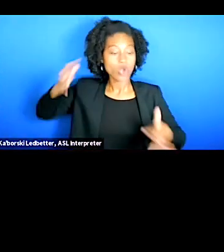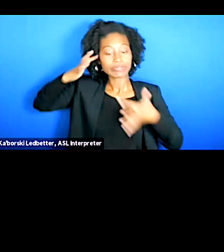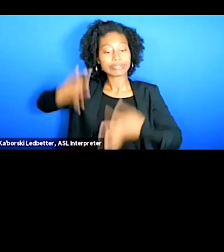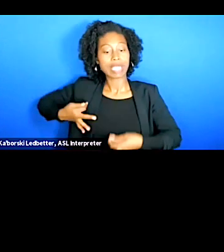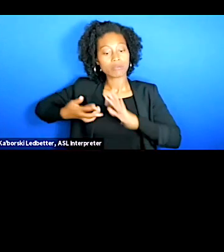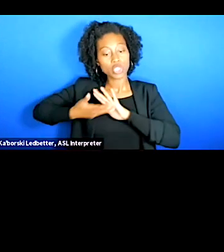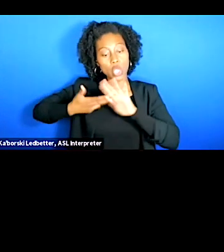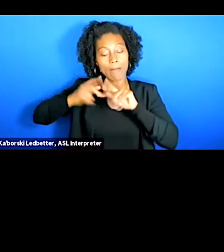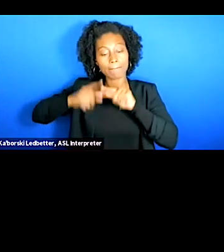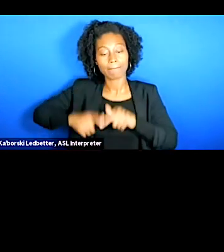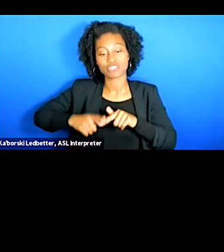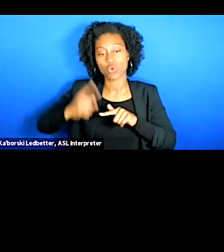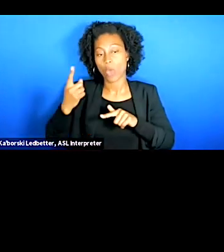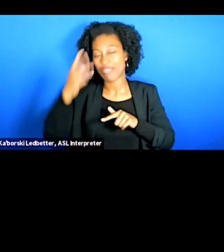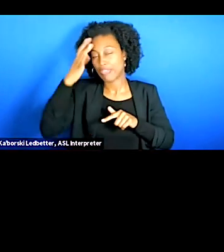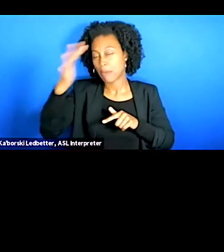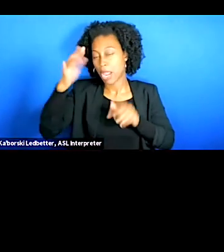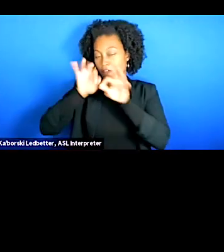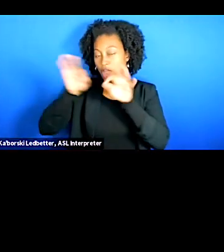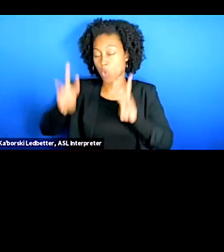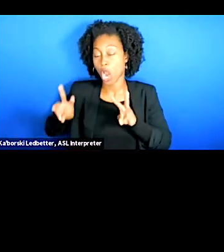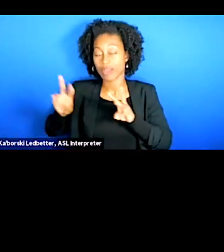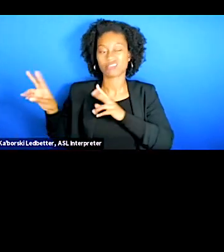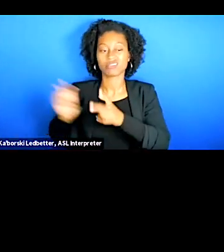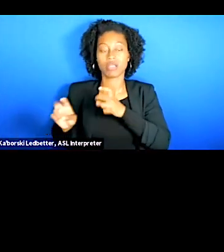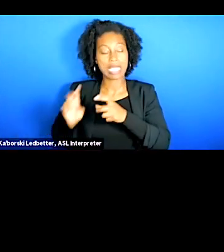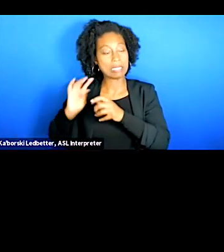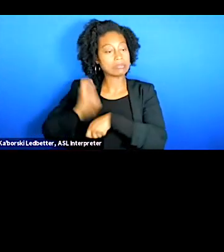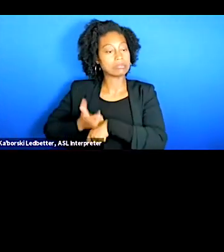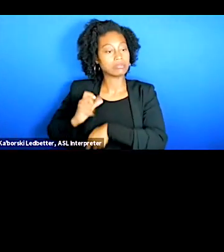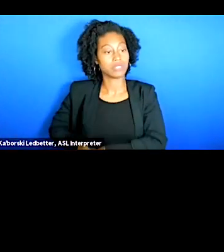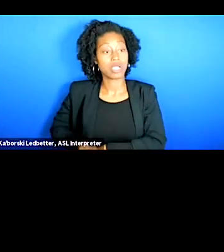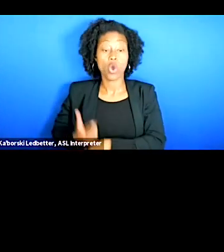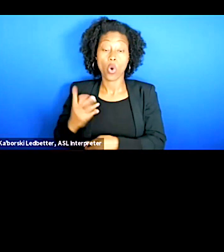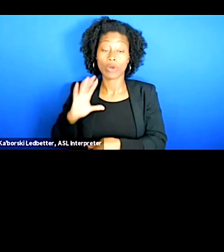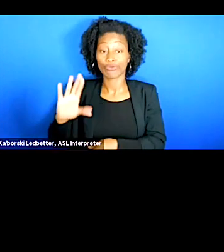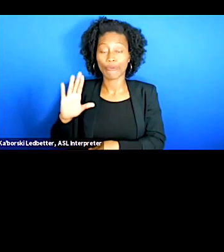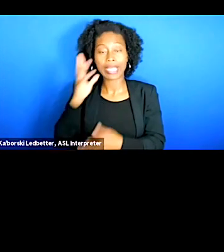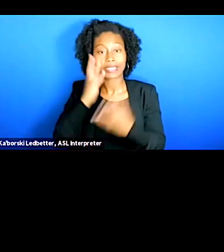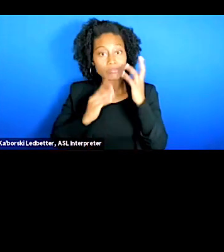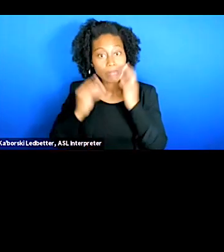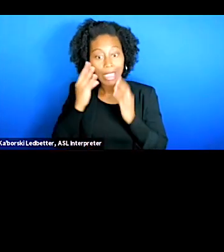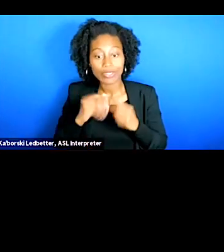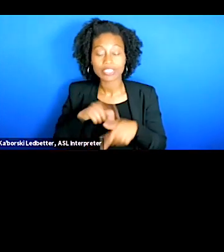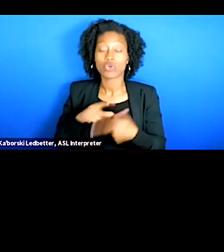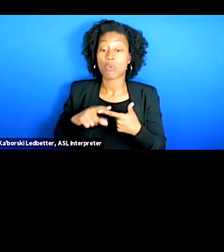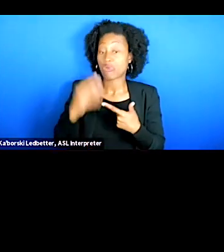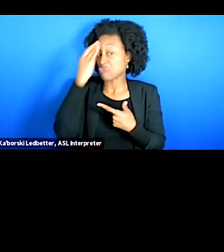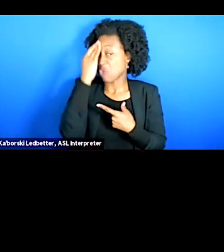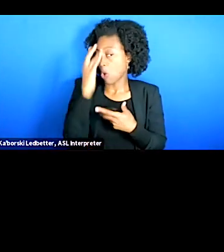a particular theoretical framework, practitioner experience, what you know about the